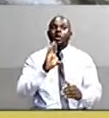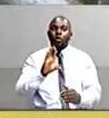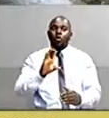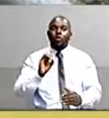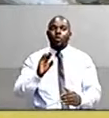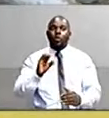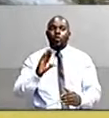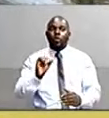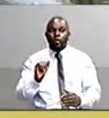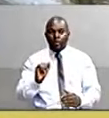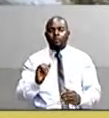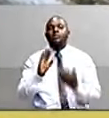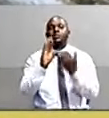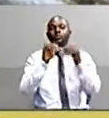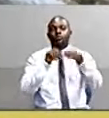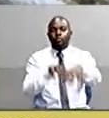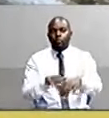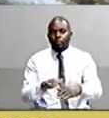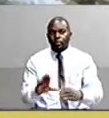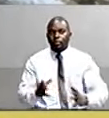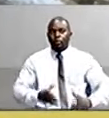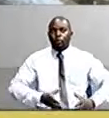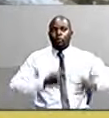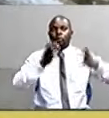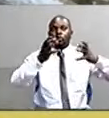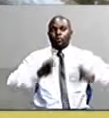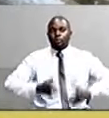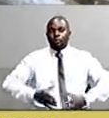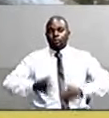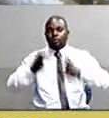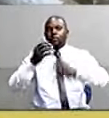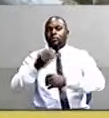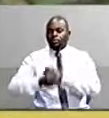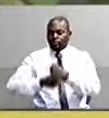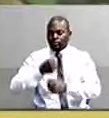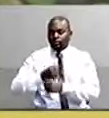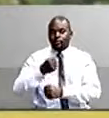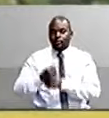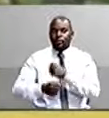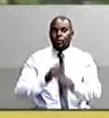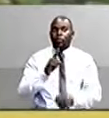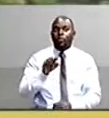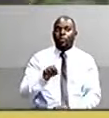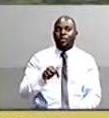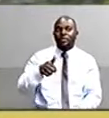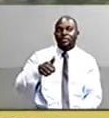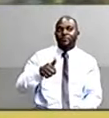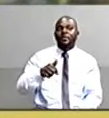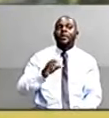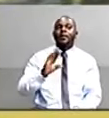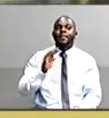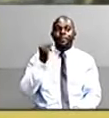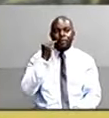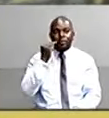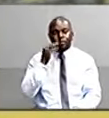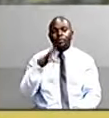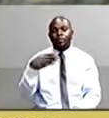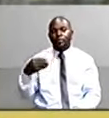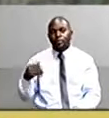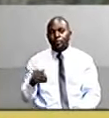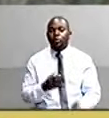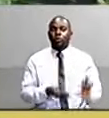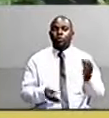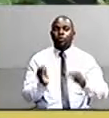Uganda earns about 350 bags of cocoa annually, fetching about $1.7 million, and contributes about